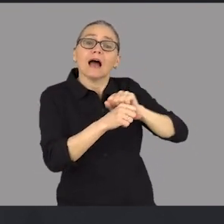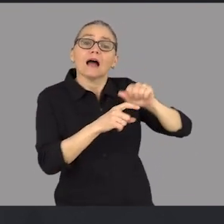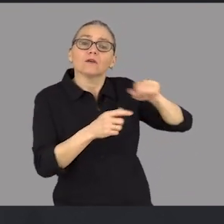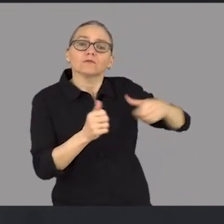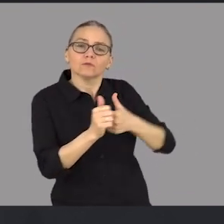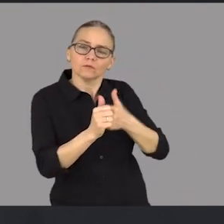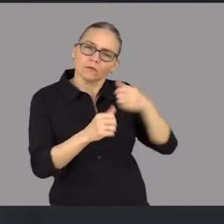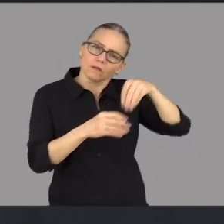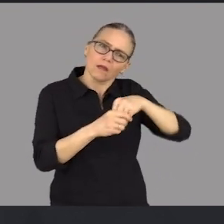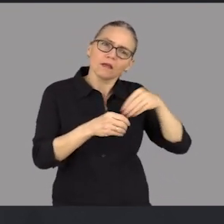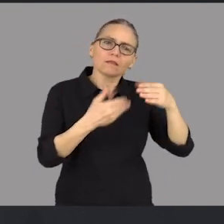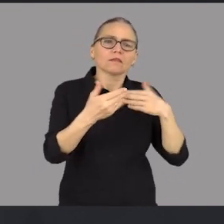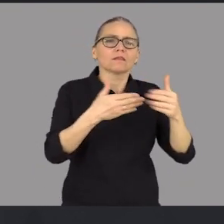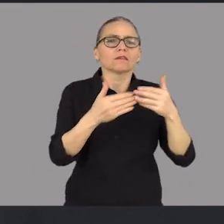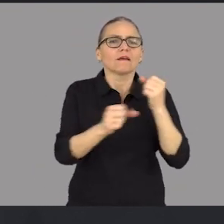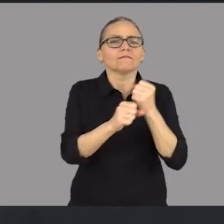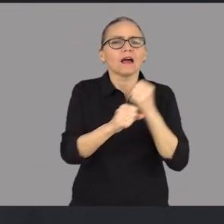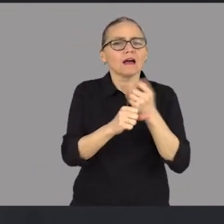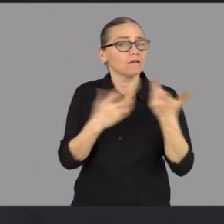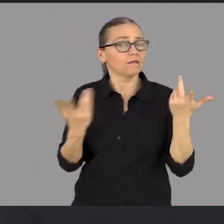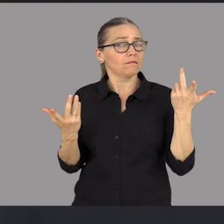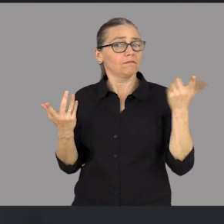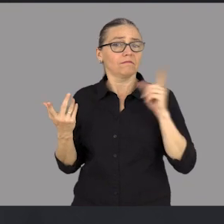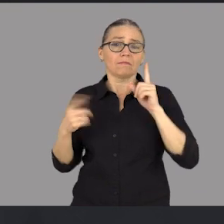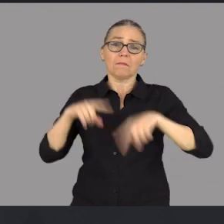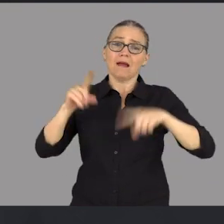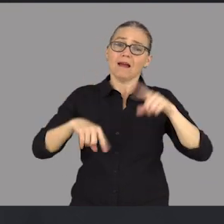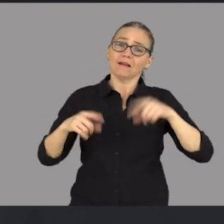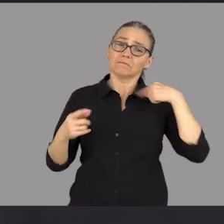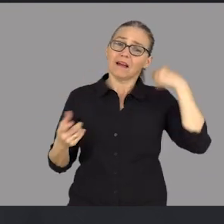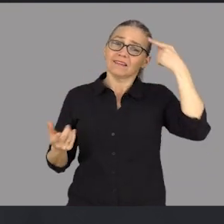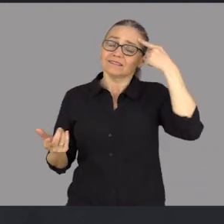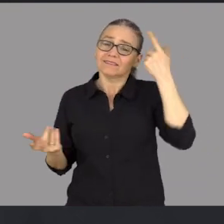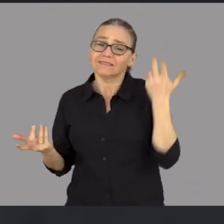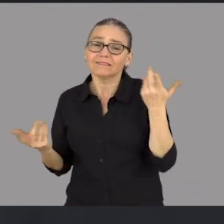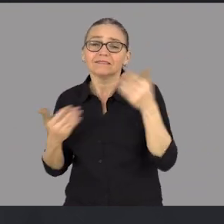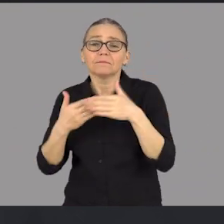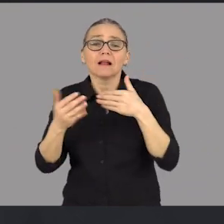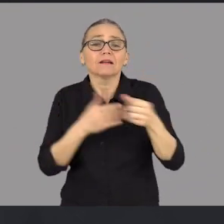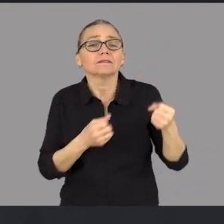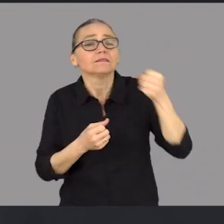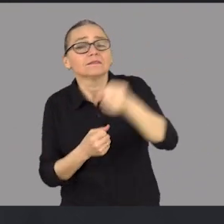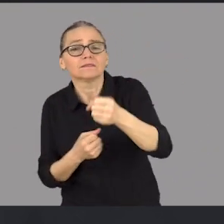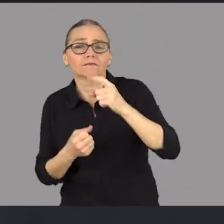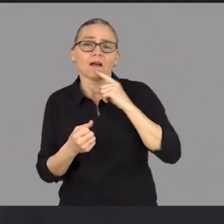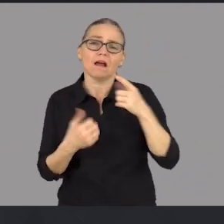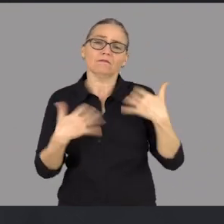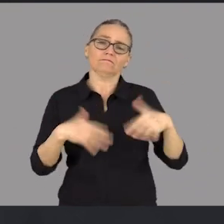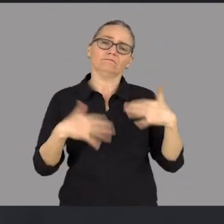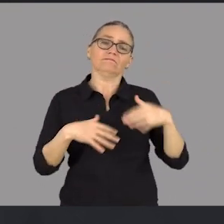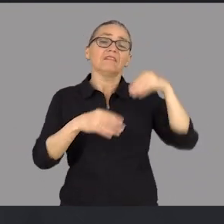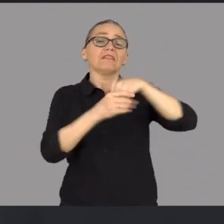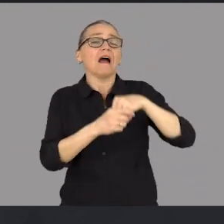have any experience with something similar to that, or are you requesting insurance for your internships at the